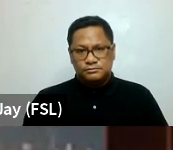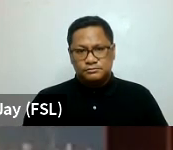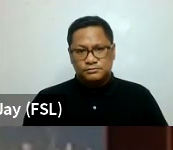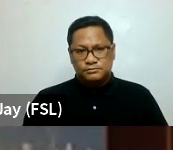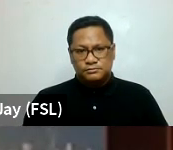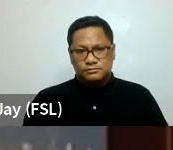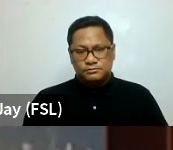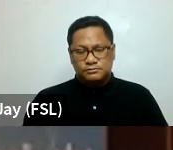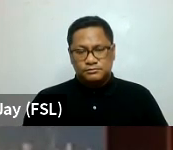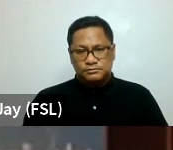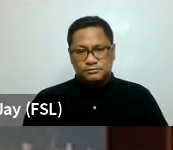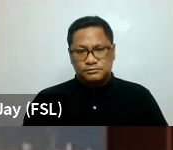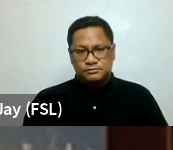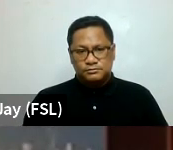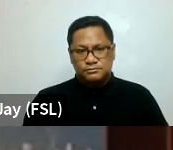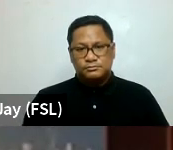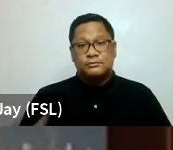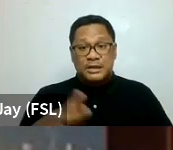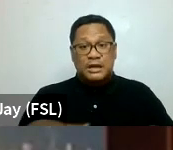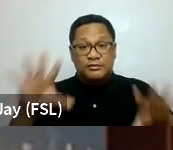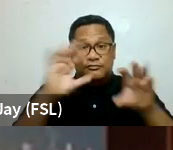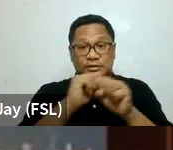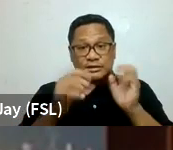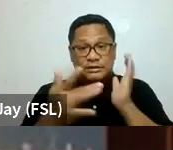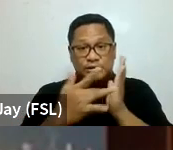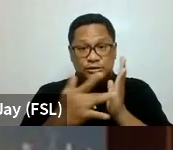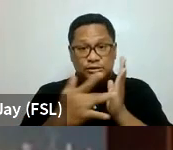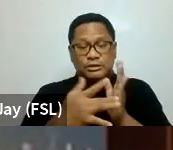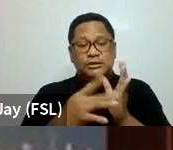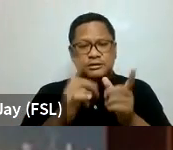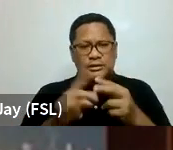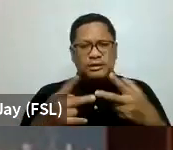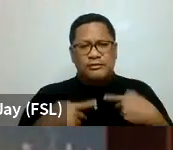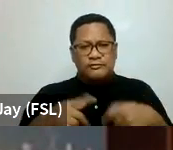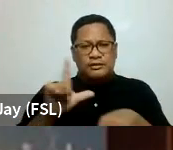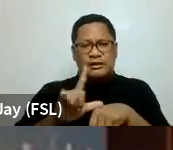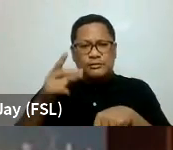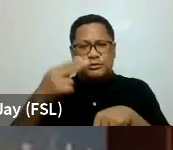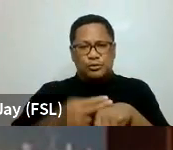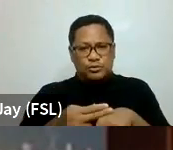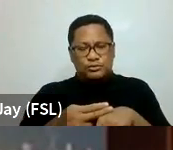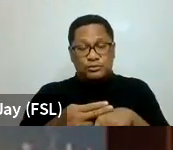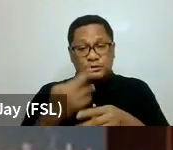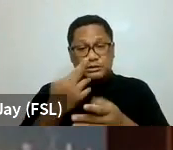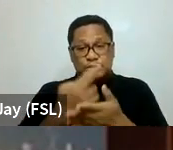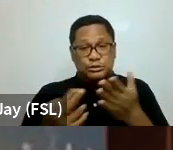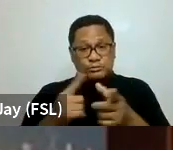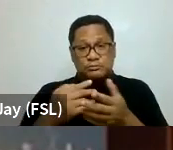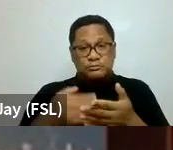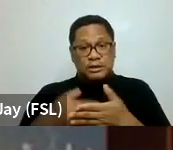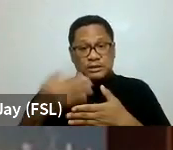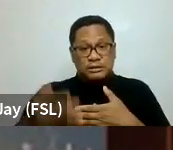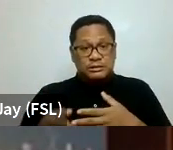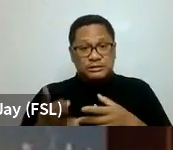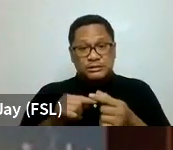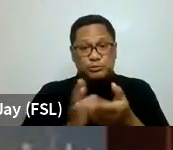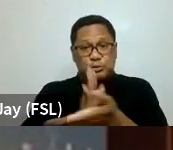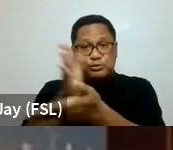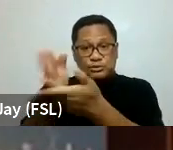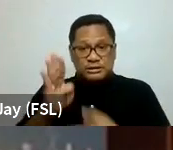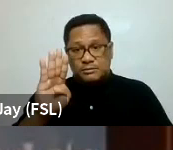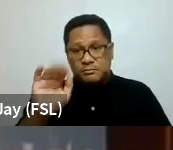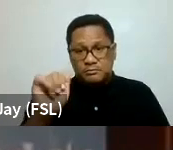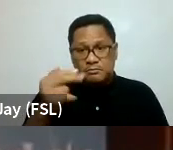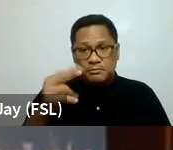Okay, so after Technology and Livelihood Resource Center, my next stop was Bahrain. Okay? Then